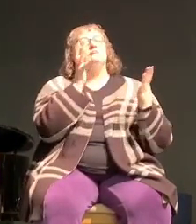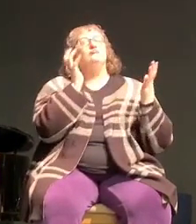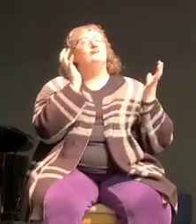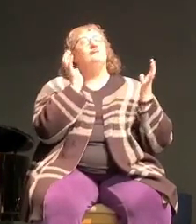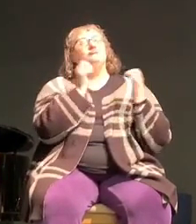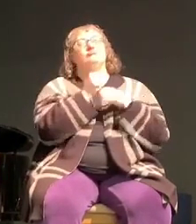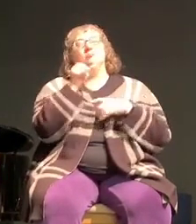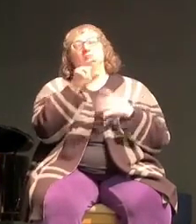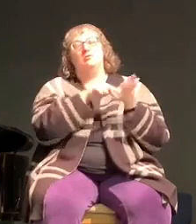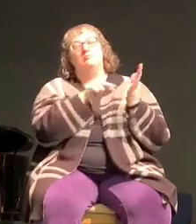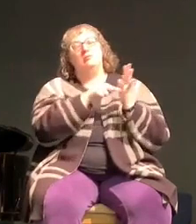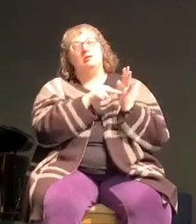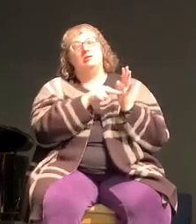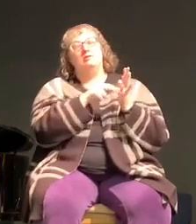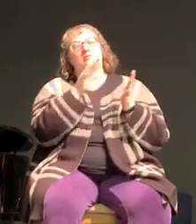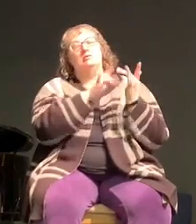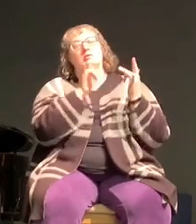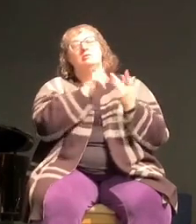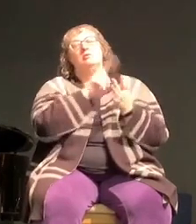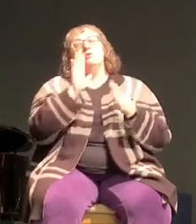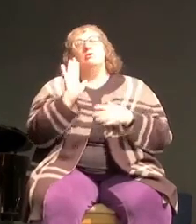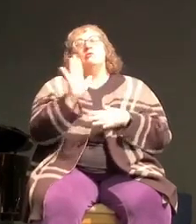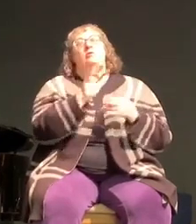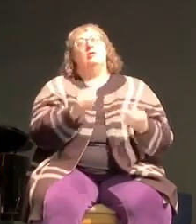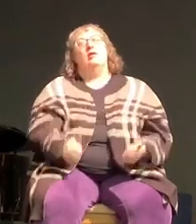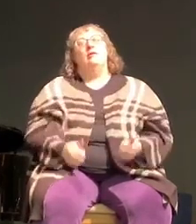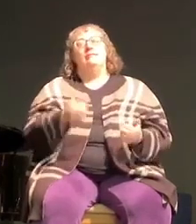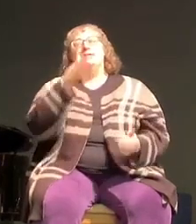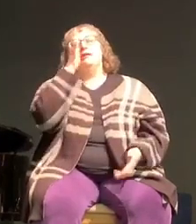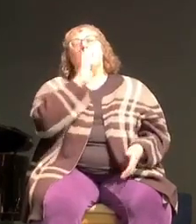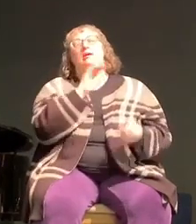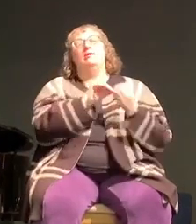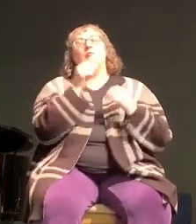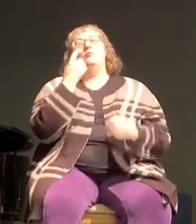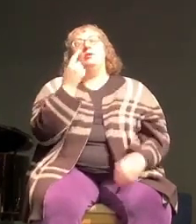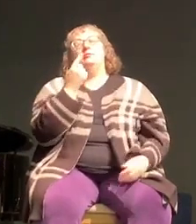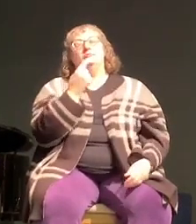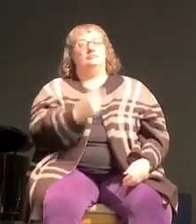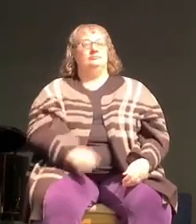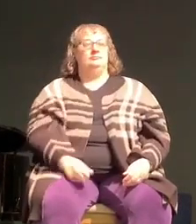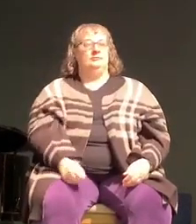means to making Jesus Lord of your life, to making God number one.